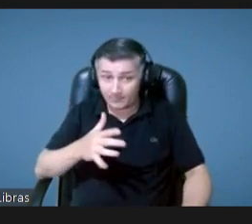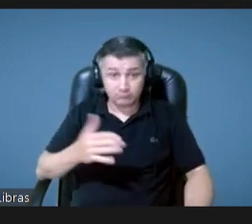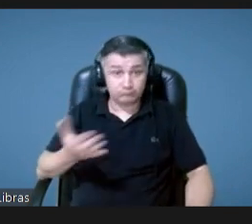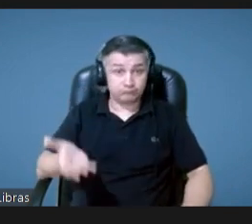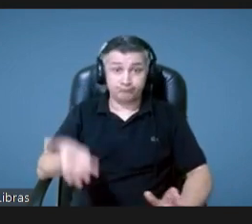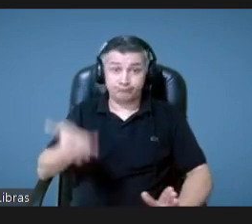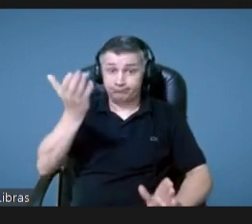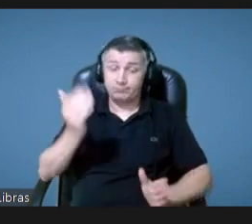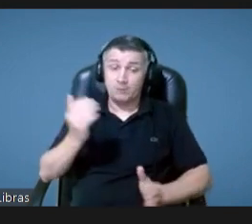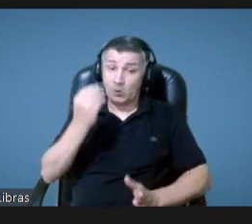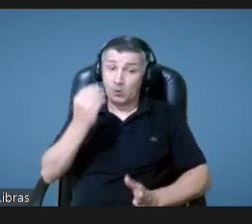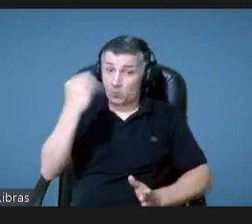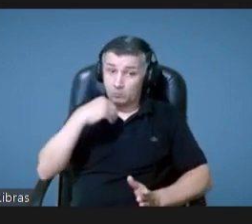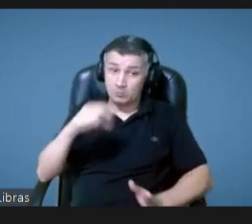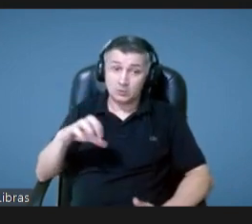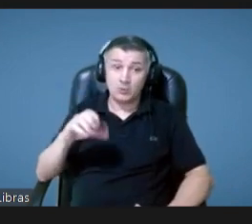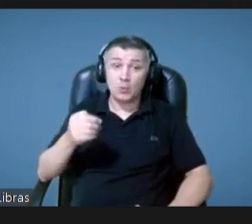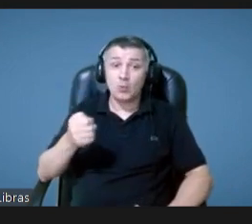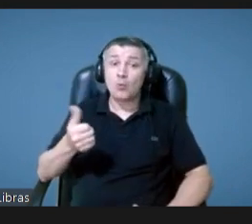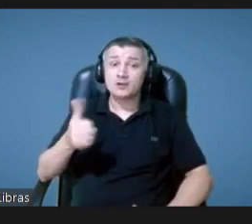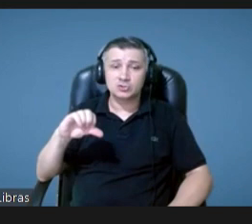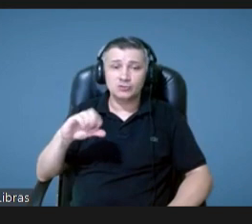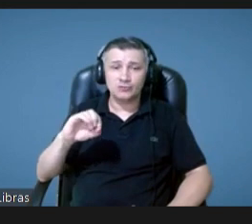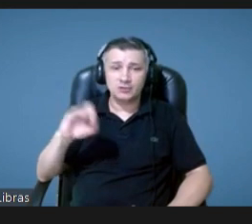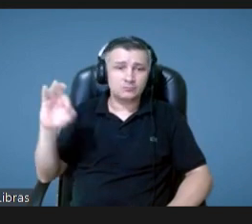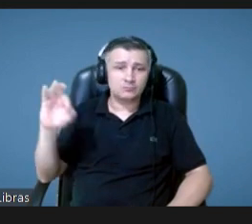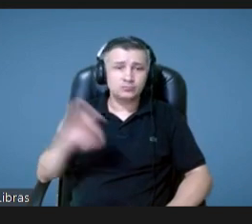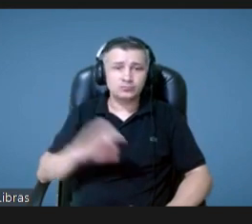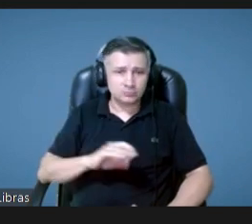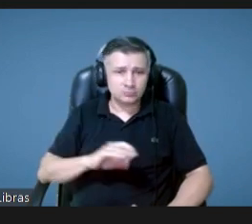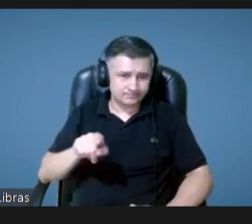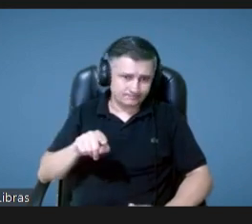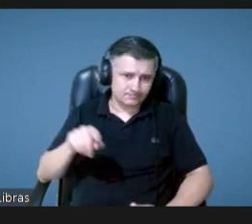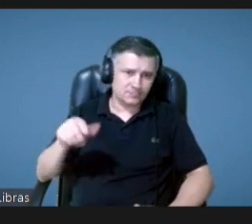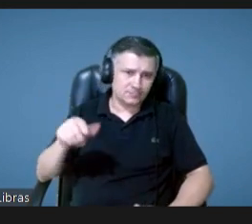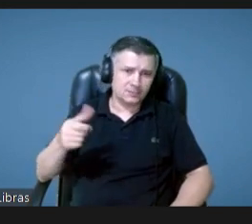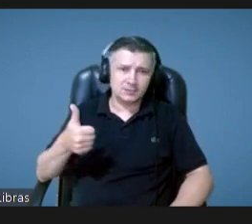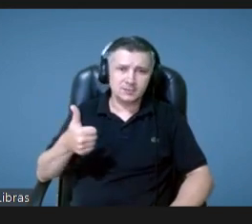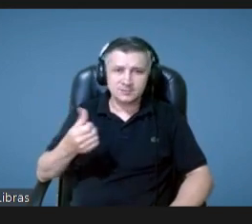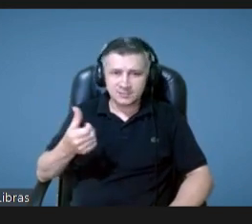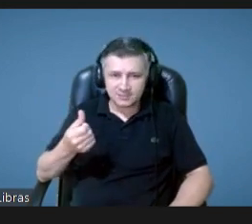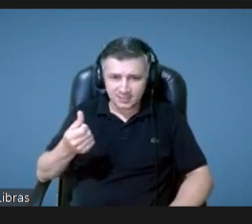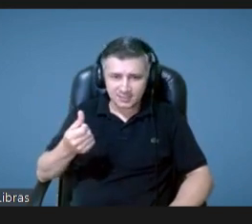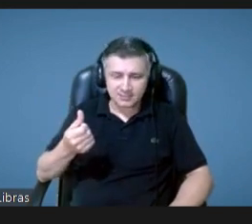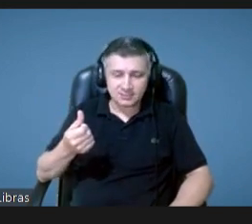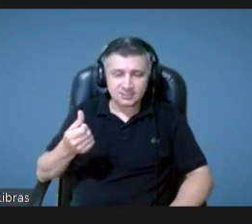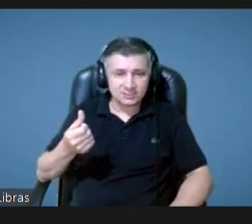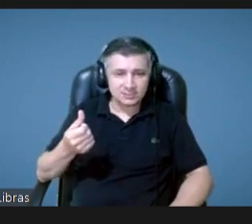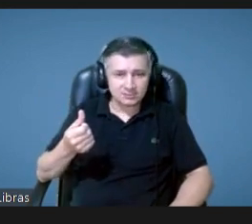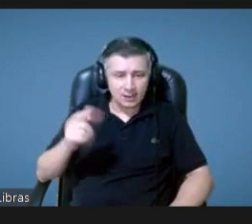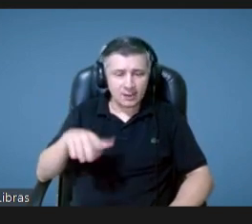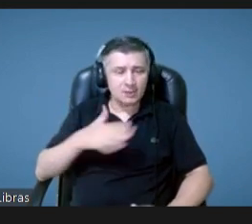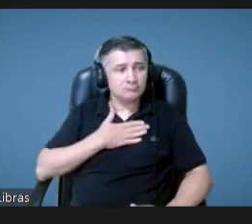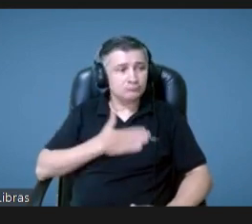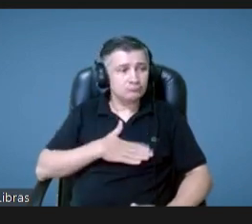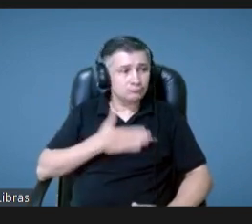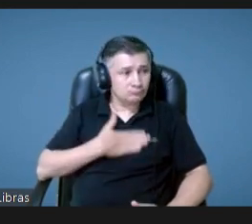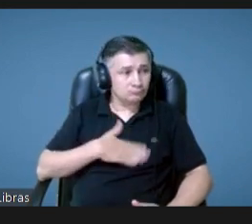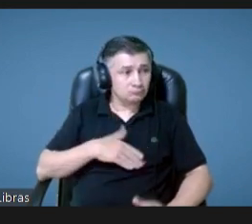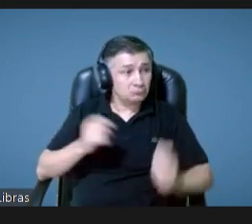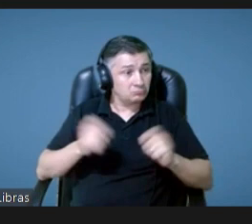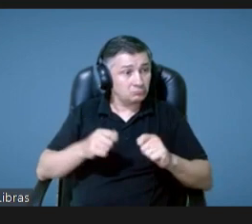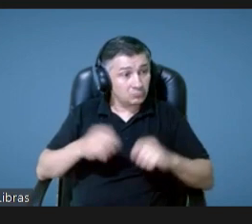The gross margin is extremely robust, 90%, and this